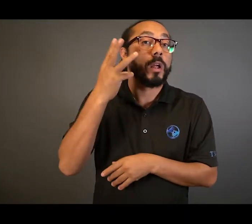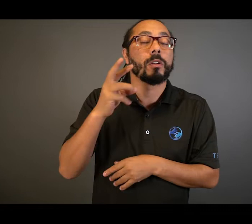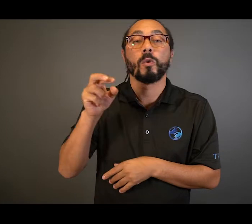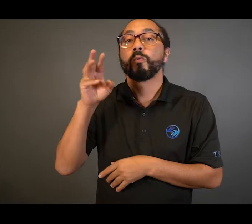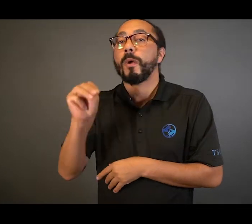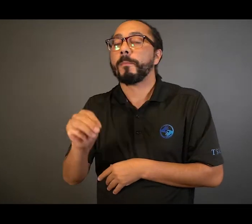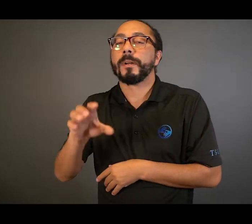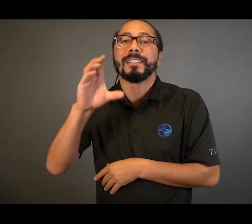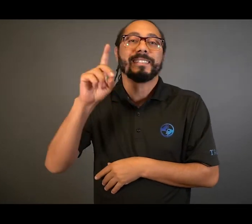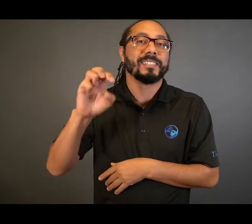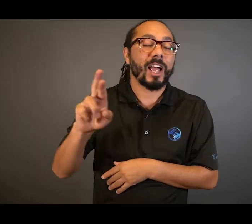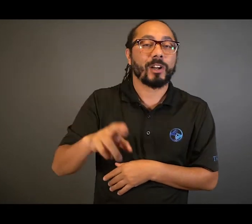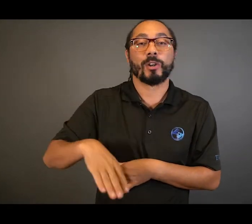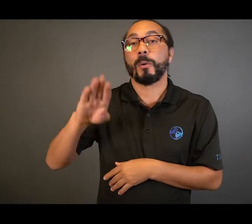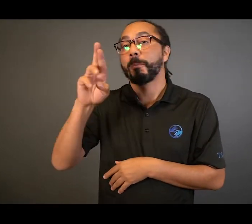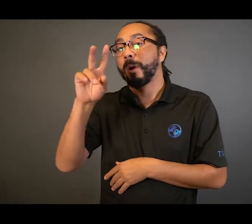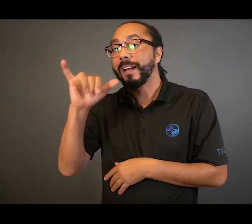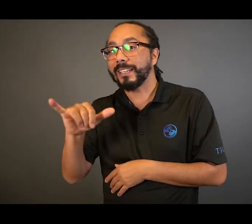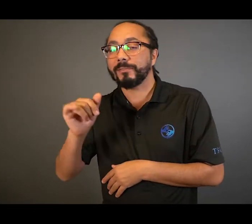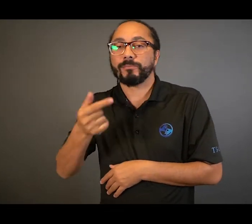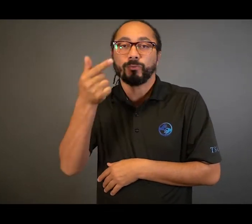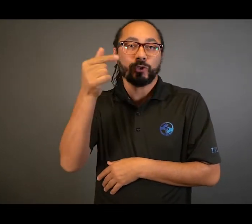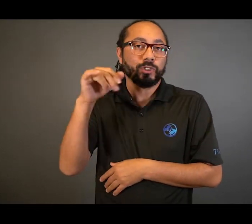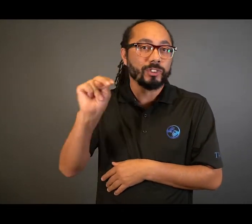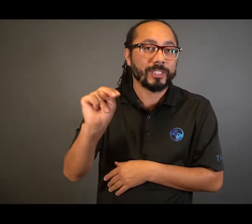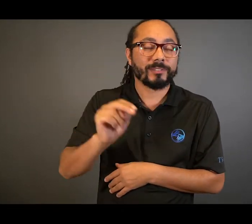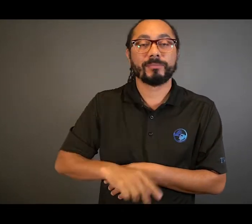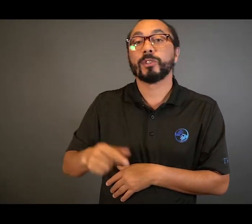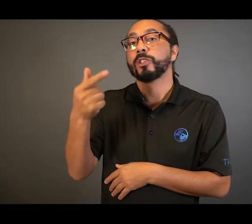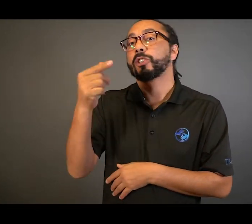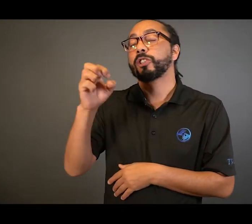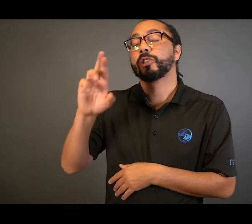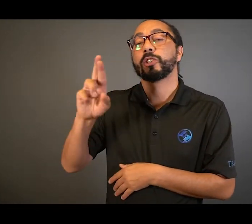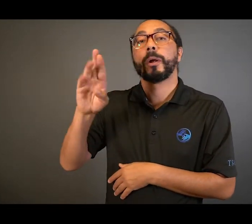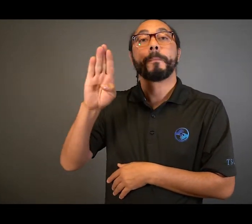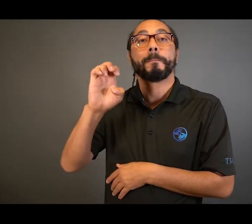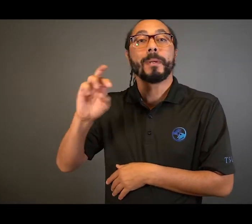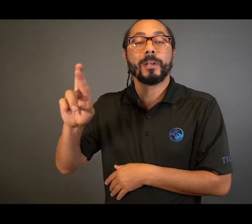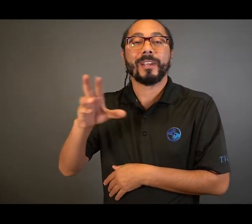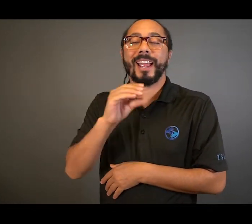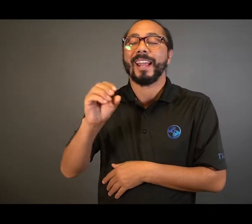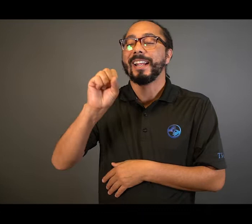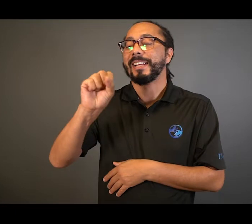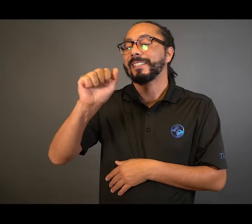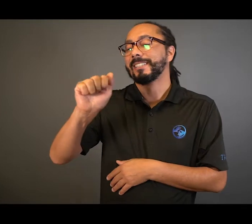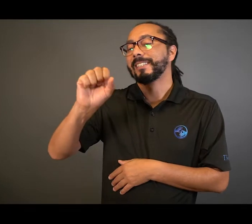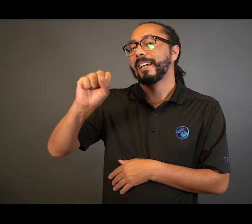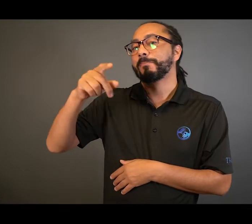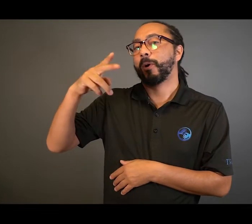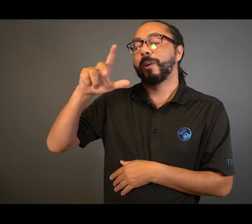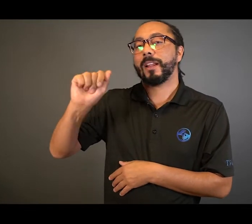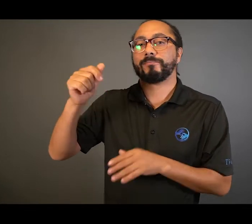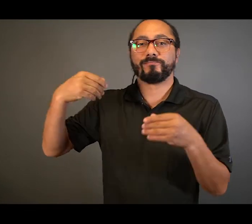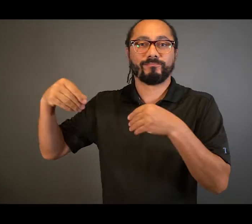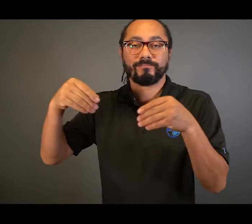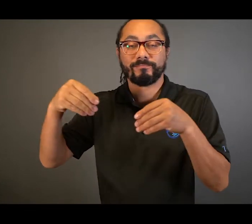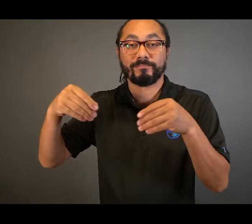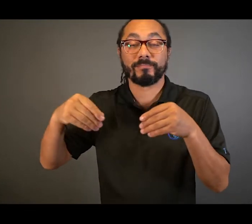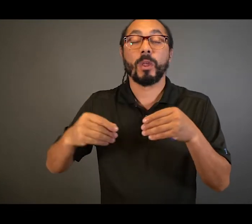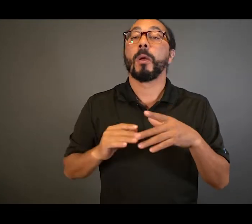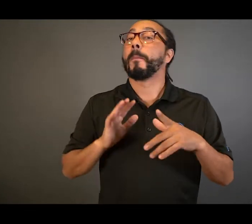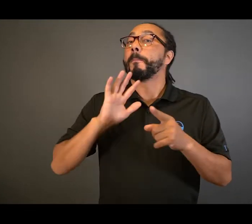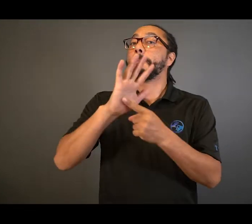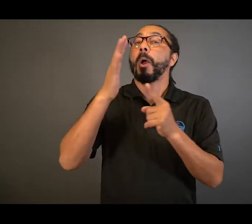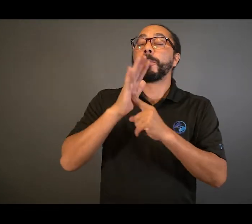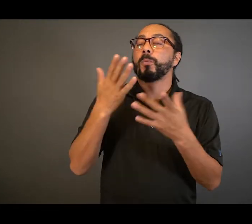including wine, rum, cider, brandy, gin, ginger beer, and sarsaparilla.